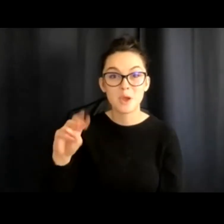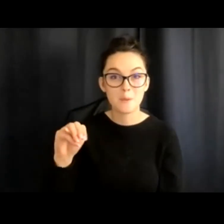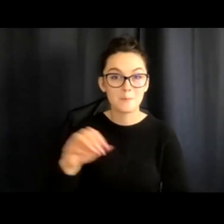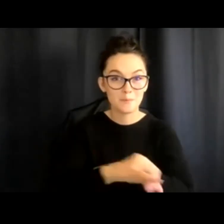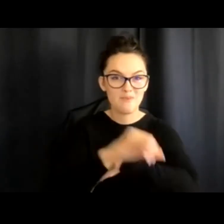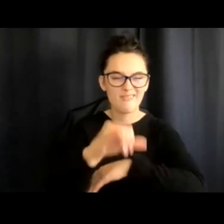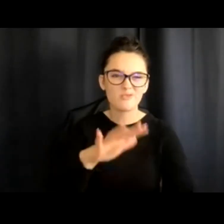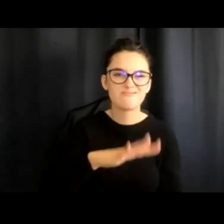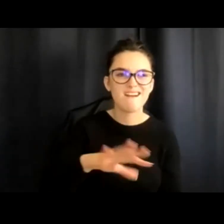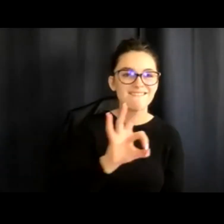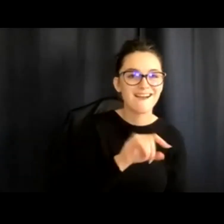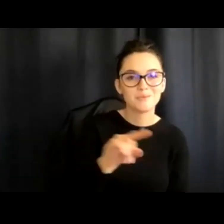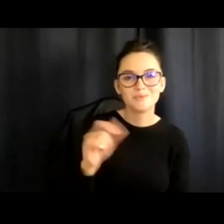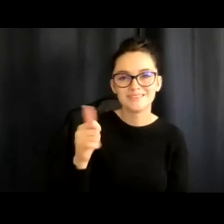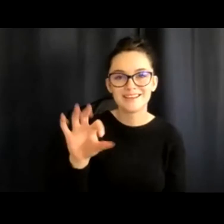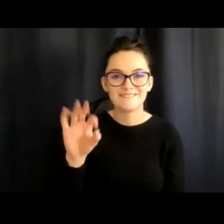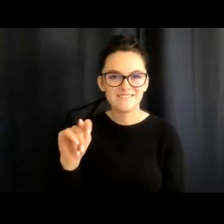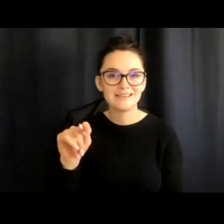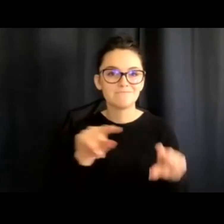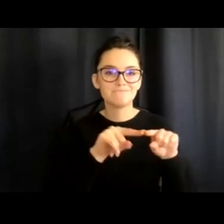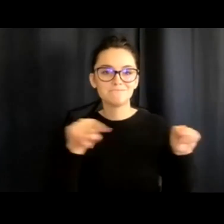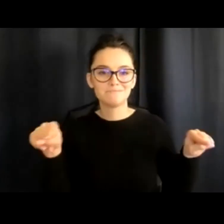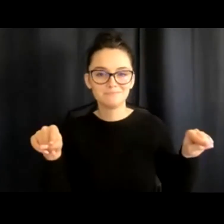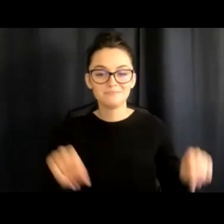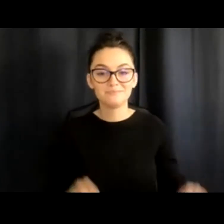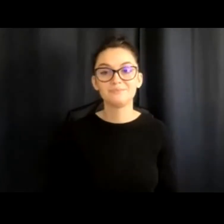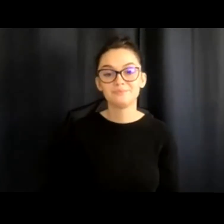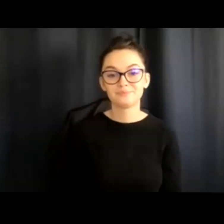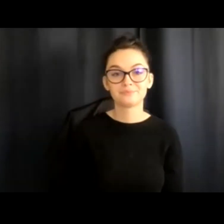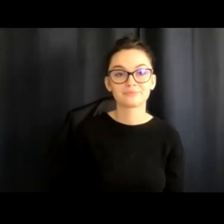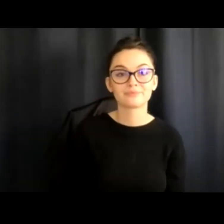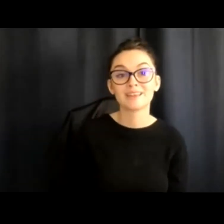question. Lee, what's your question?